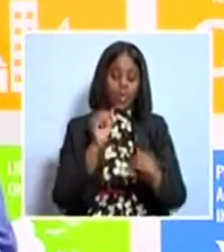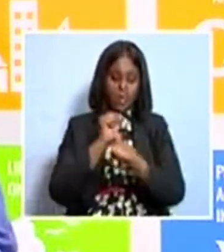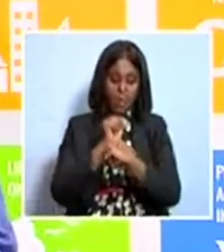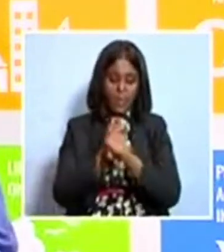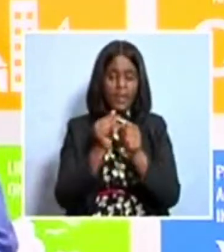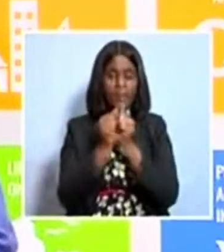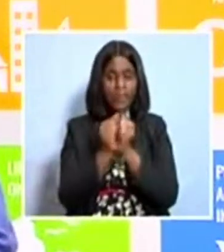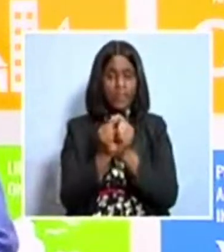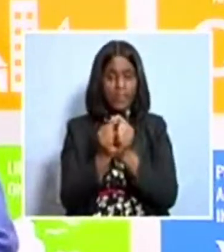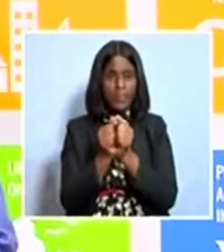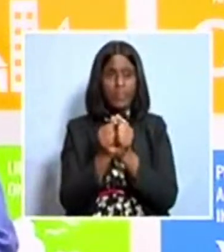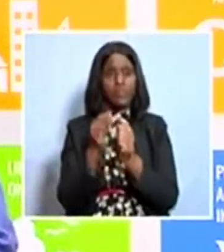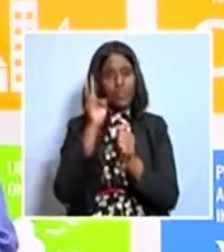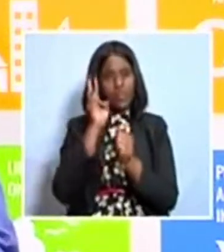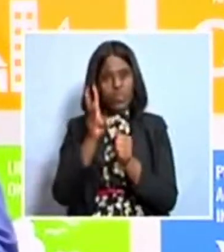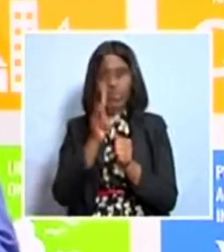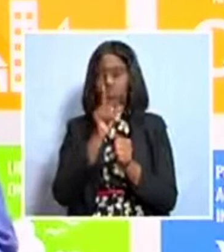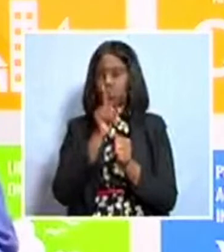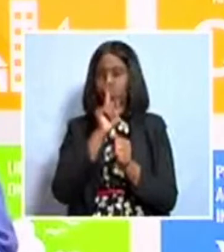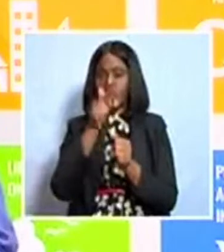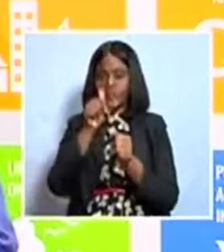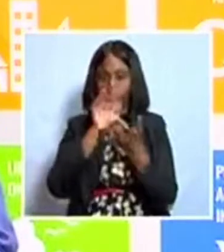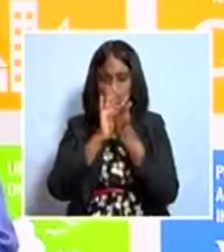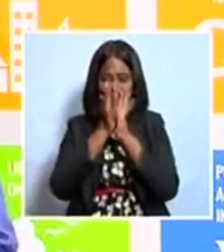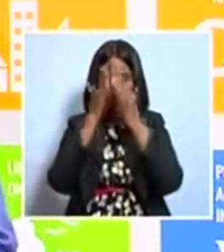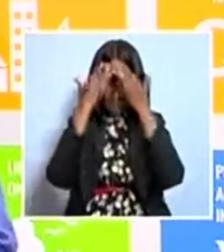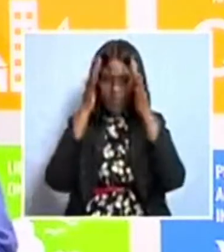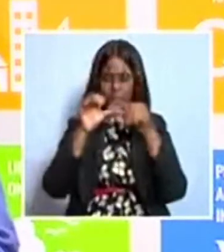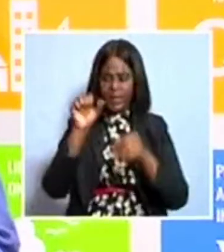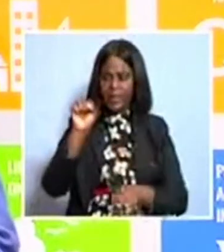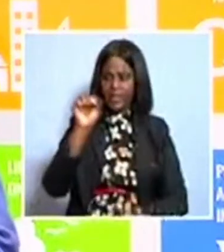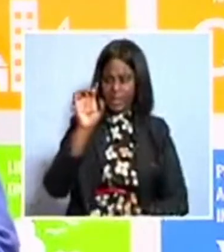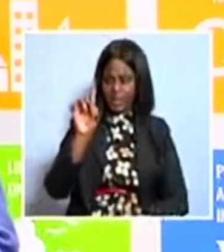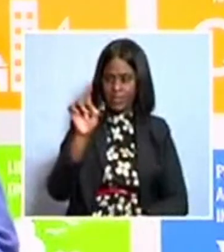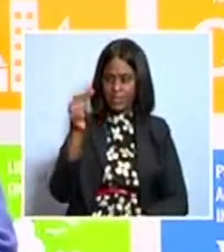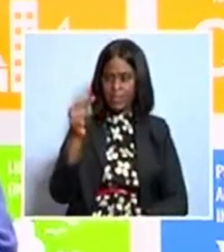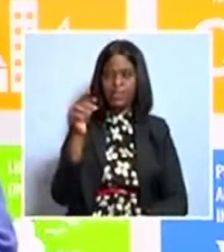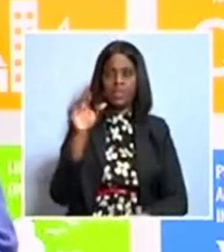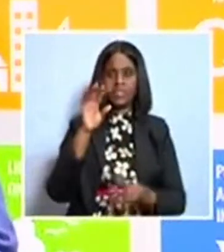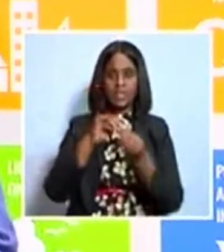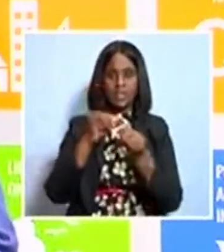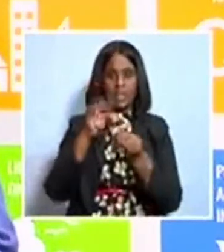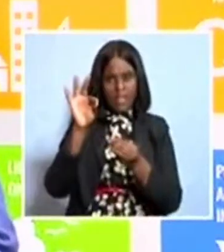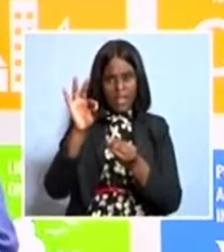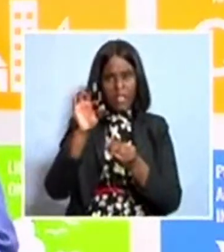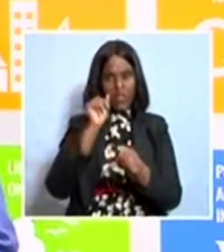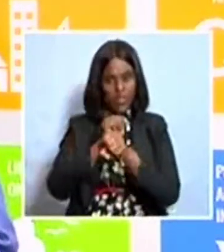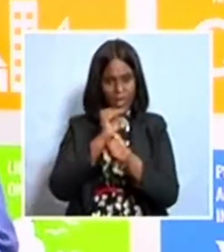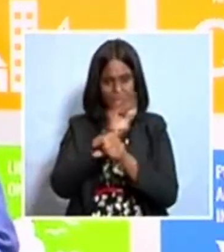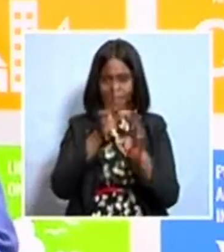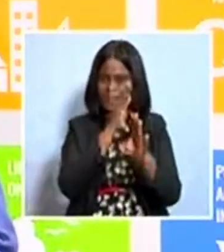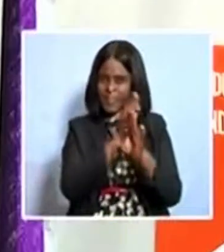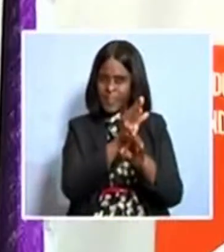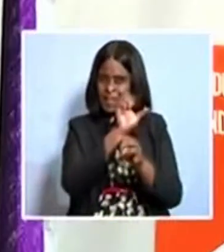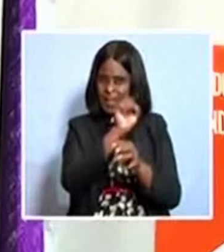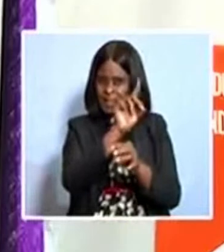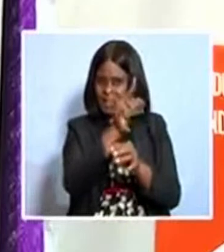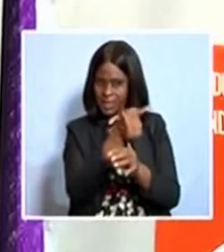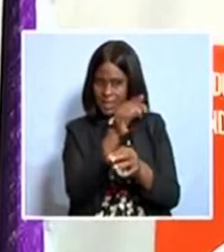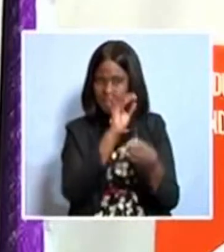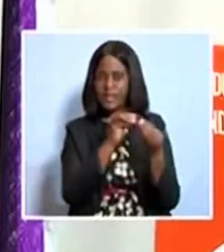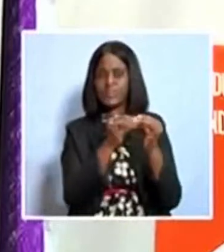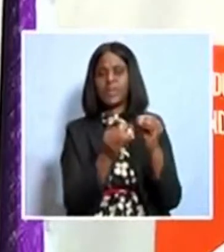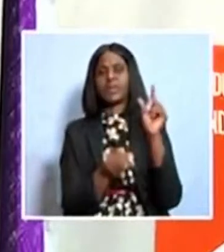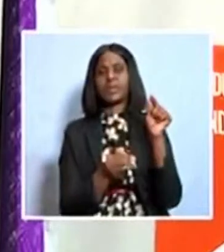collaboration, they'll really realize that SDG number 9 is being, we're working towards SDG number 9. I know Samantha and